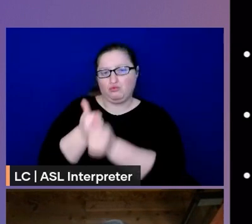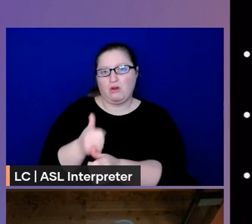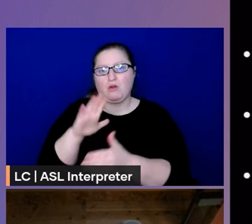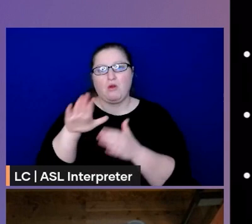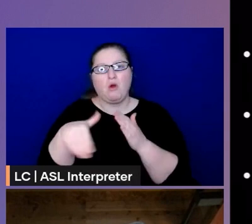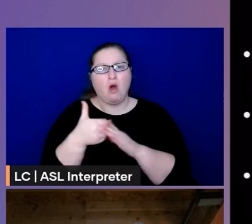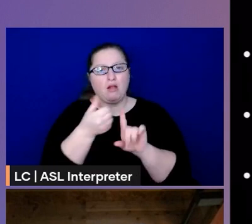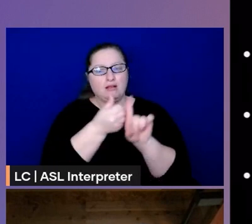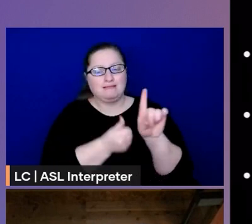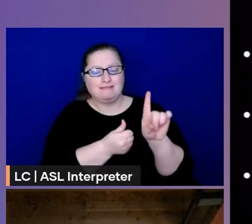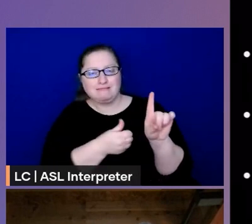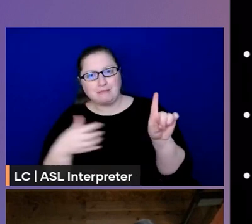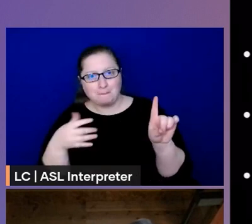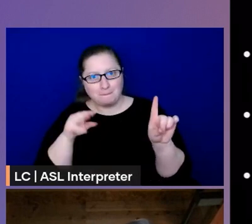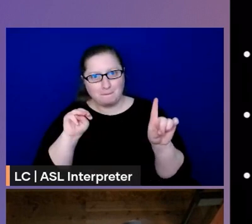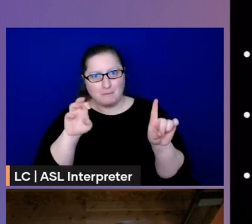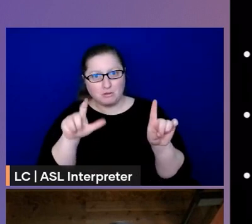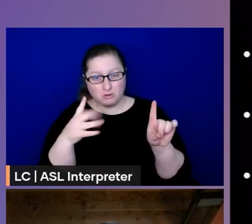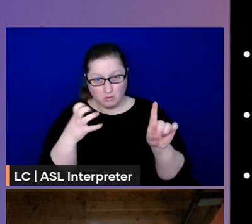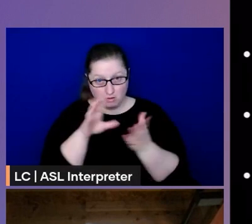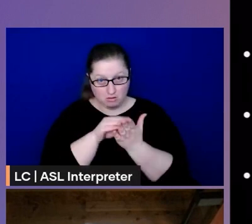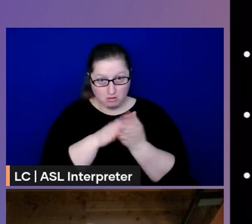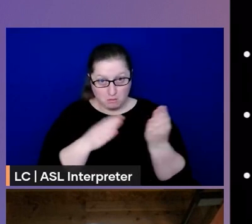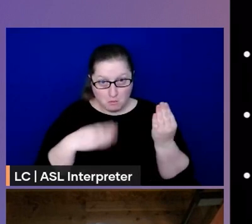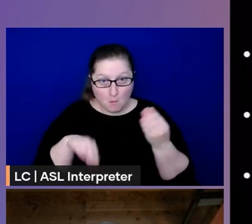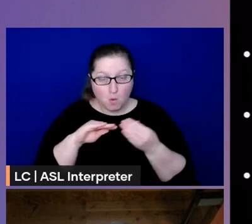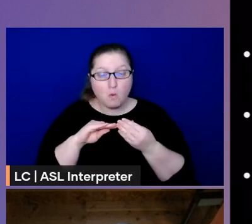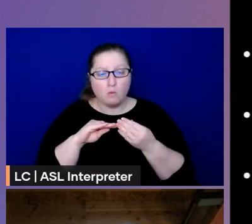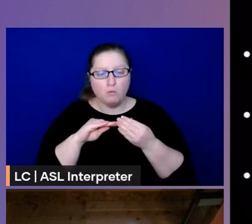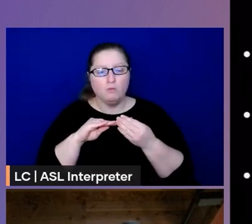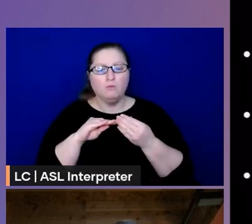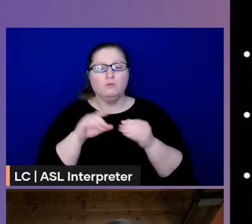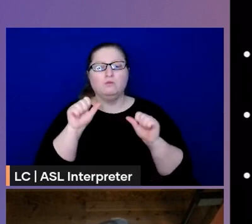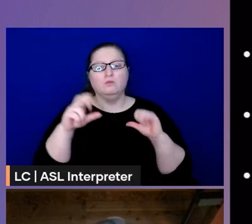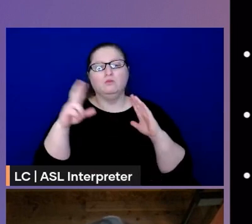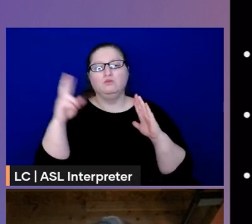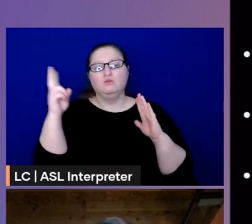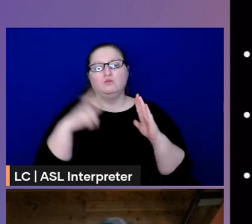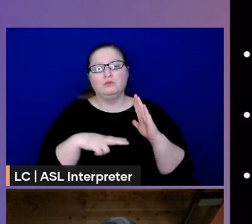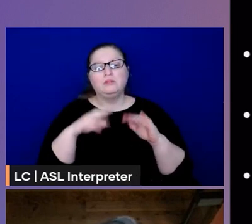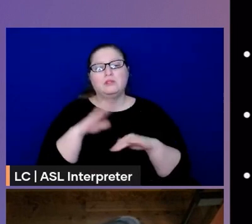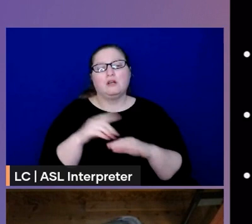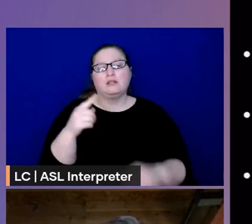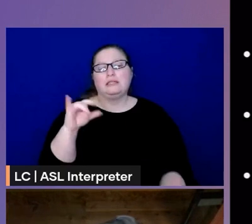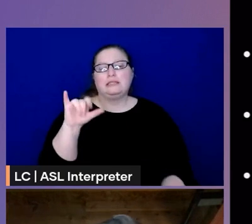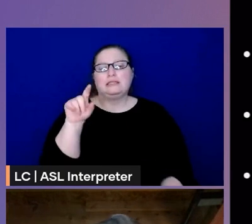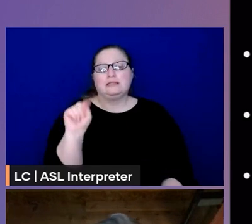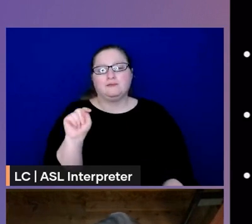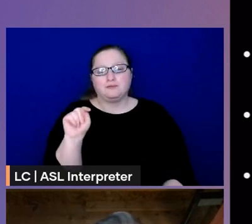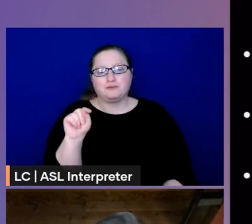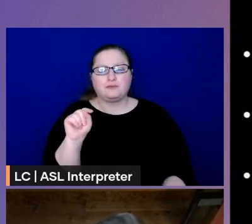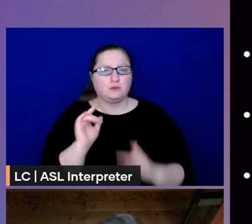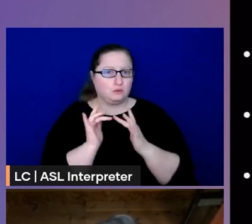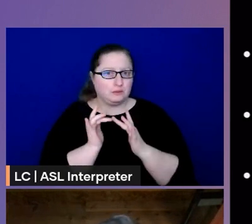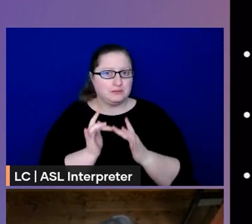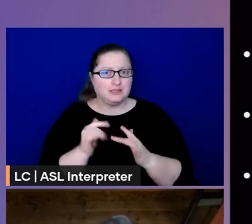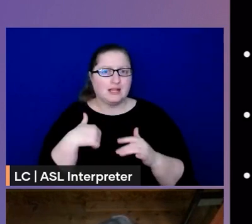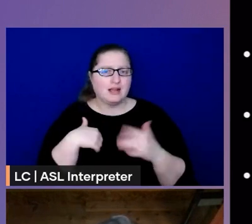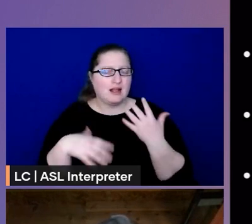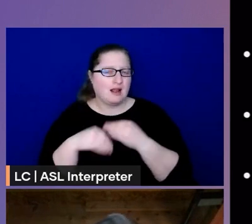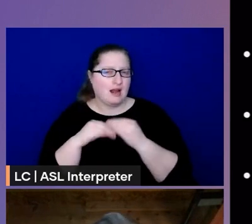And if you want to know more about submodules, you can read about that on the Git website, and I've added a link to